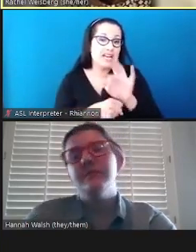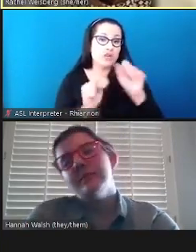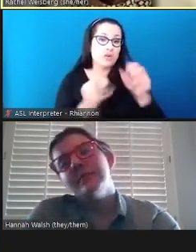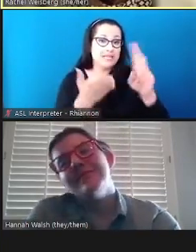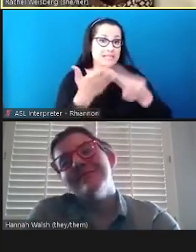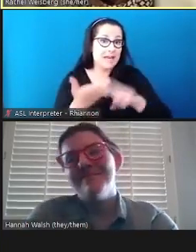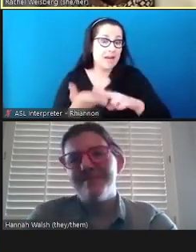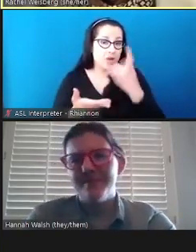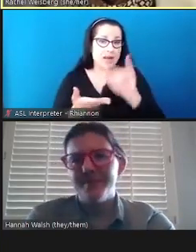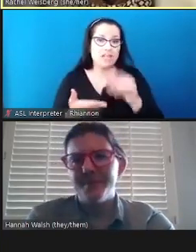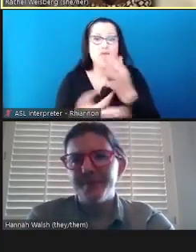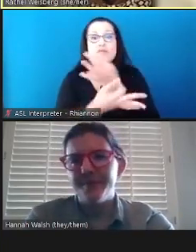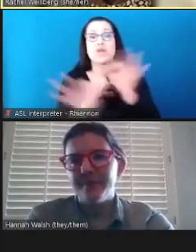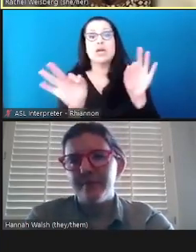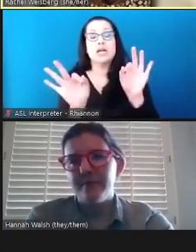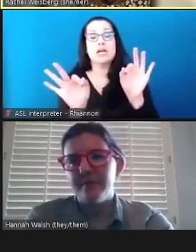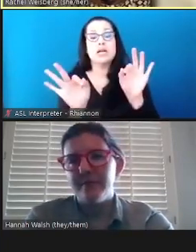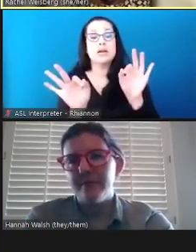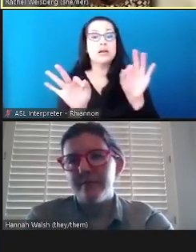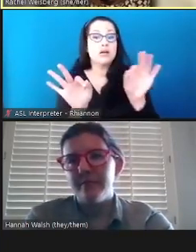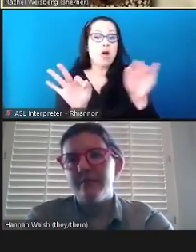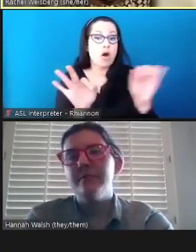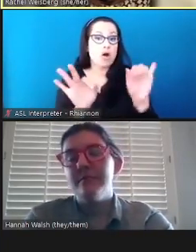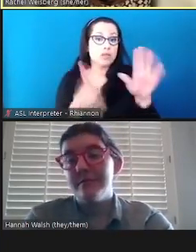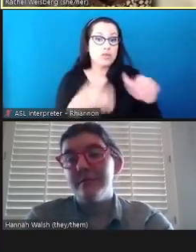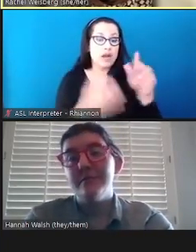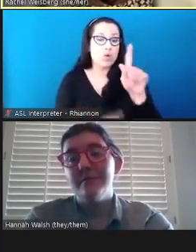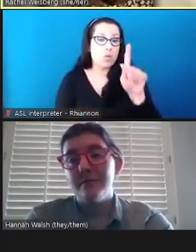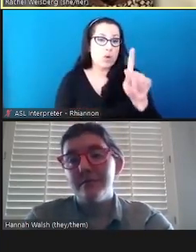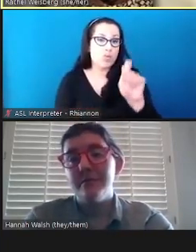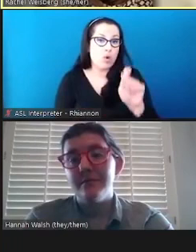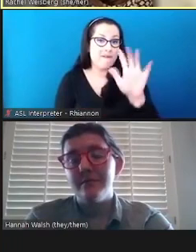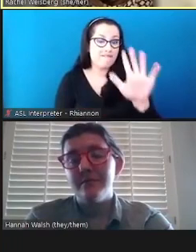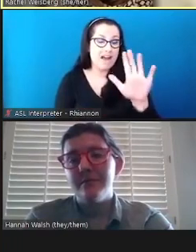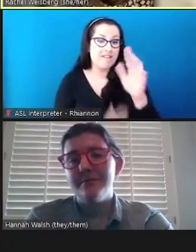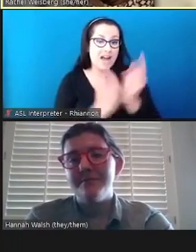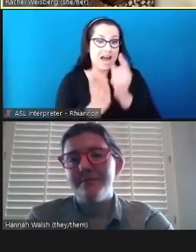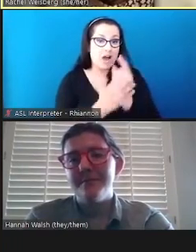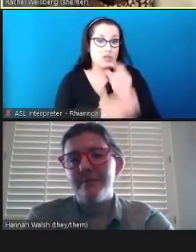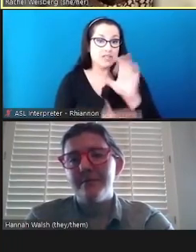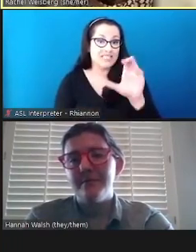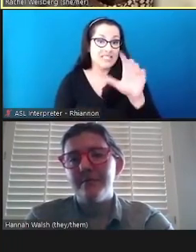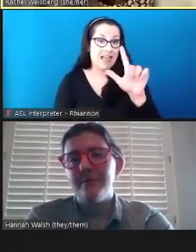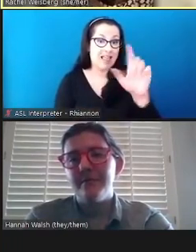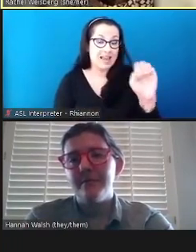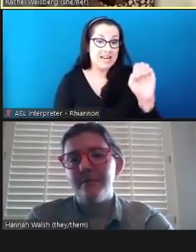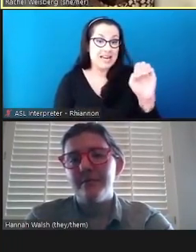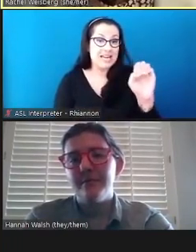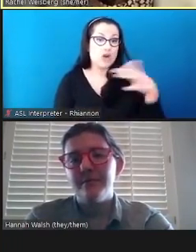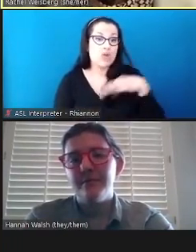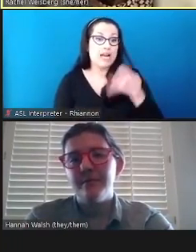free webinar. We are also giving 1.5 hours of CLE credit for it. You can sign up for it at